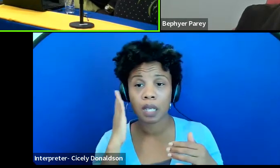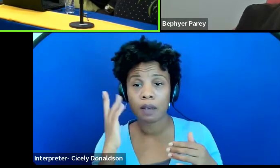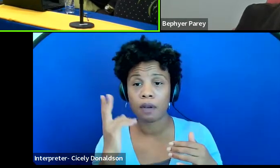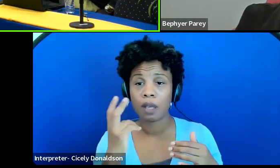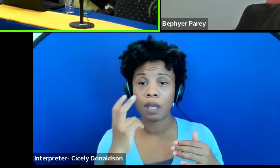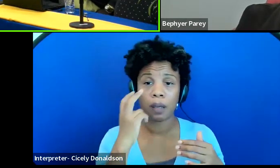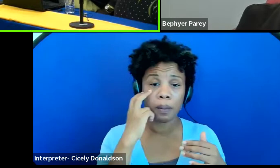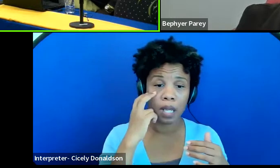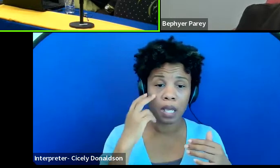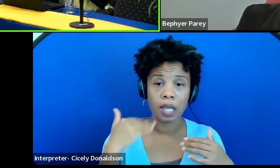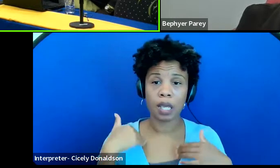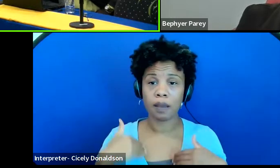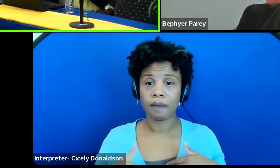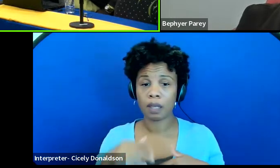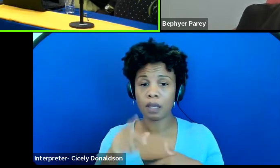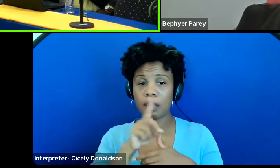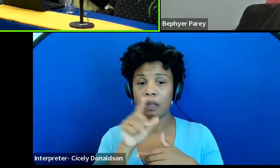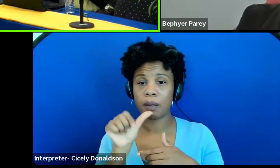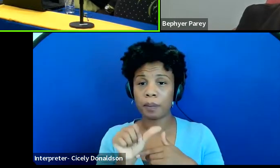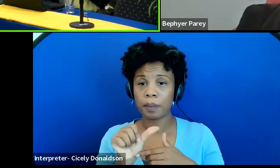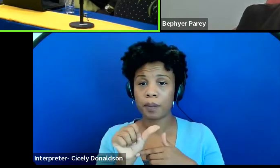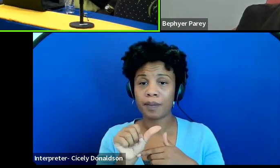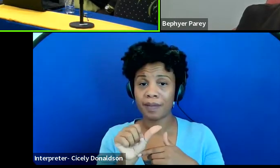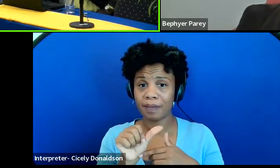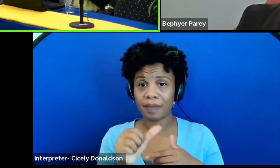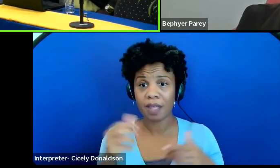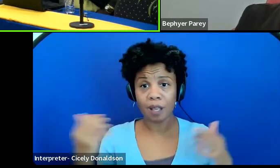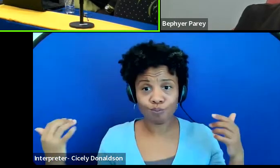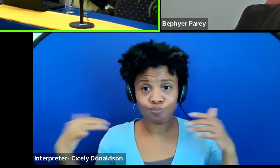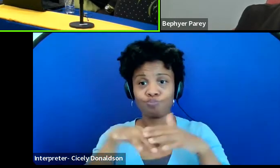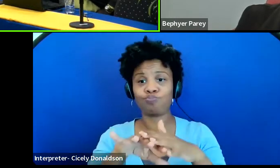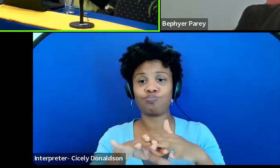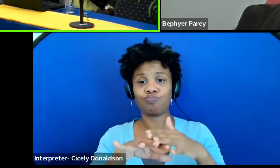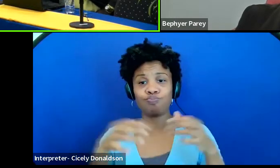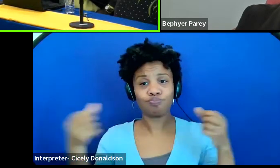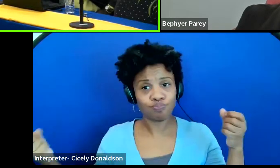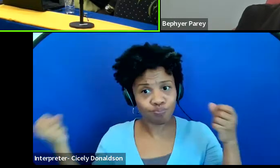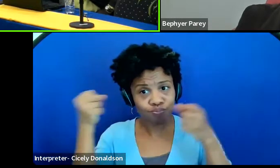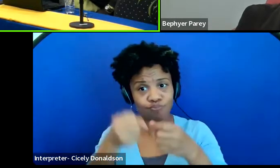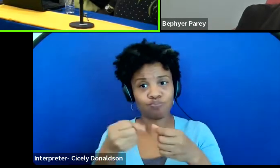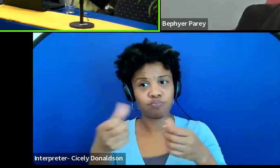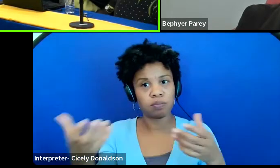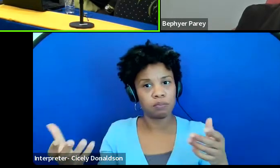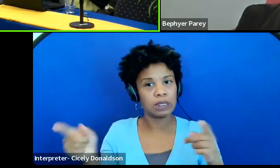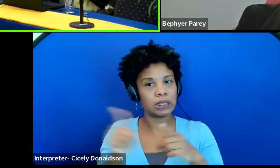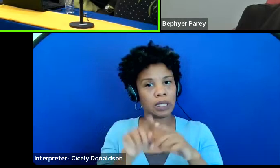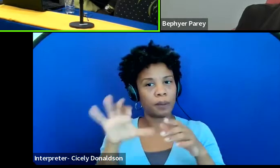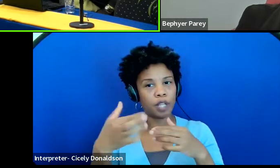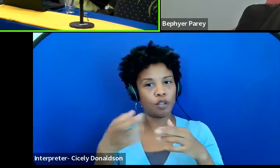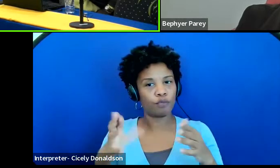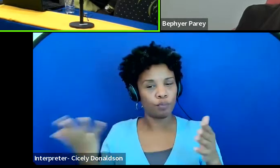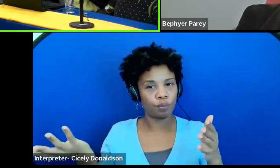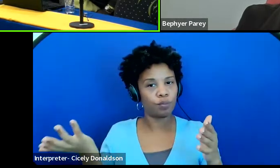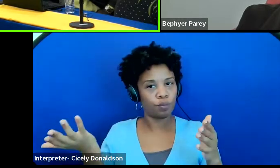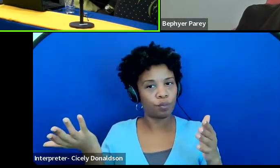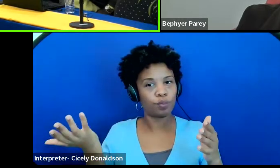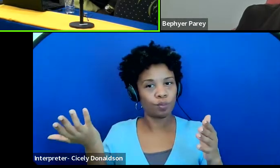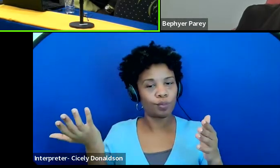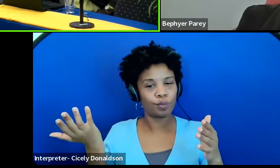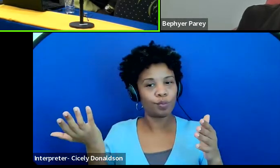physical disability, put them in the same classroom, because that is how we're gonna change the